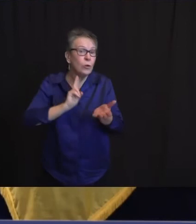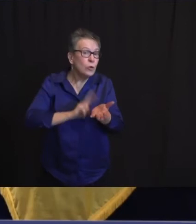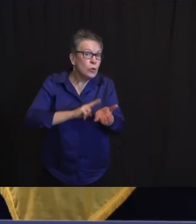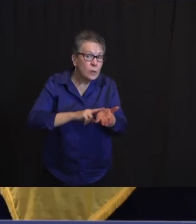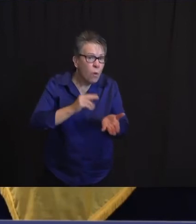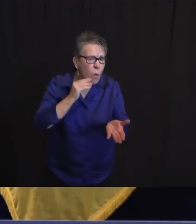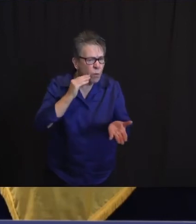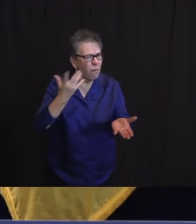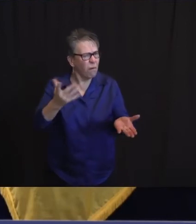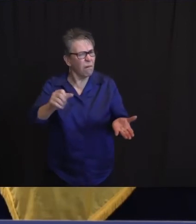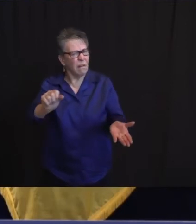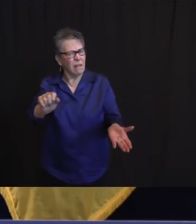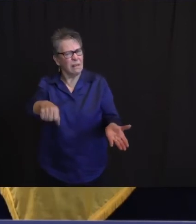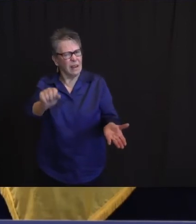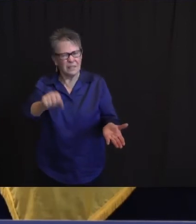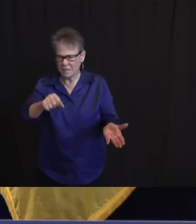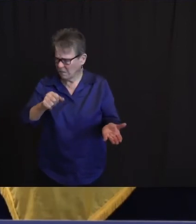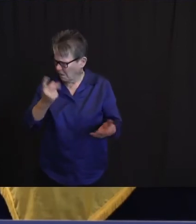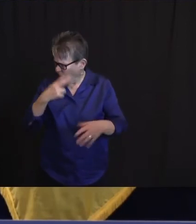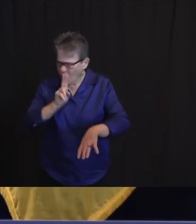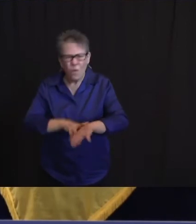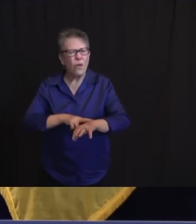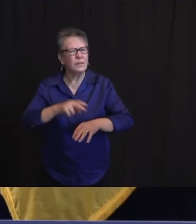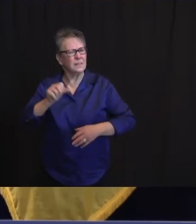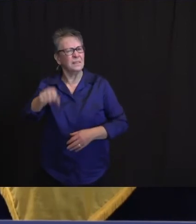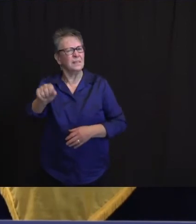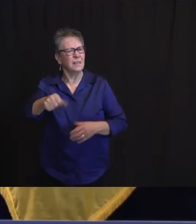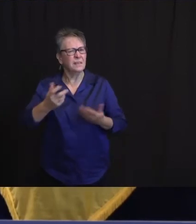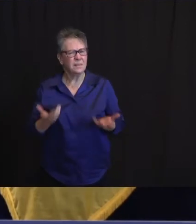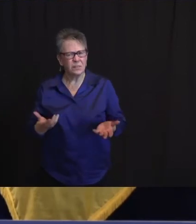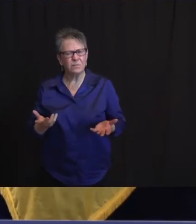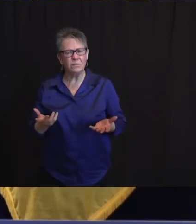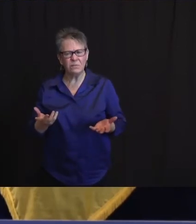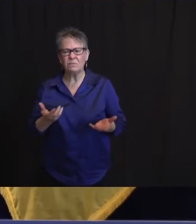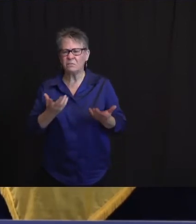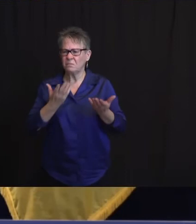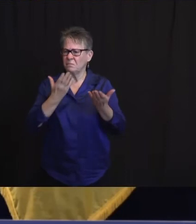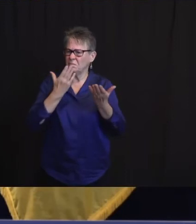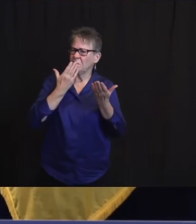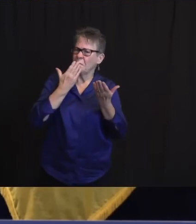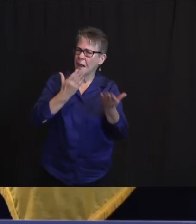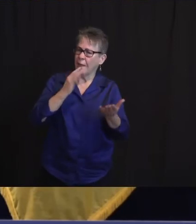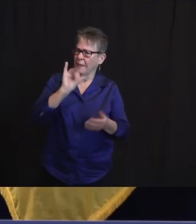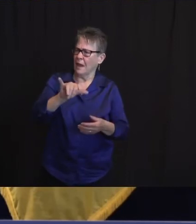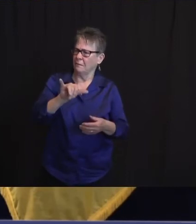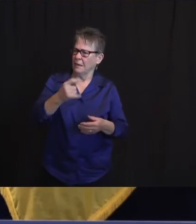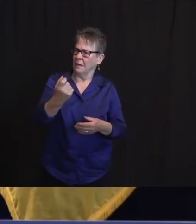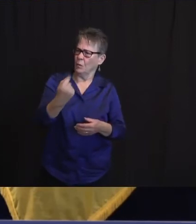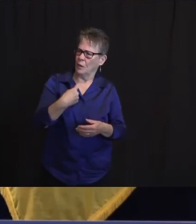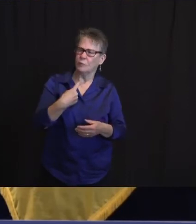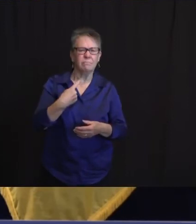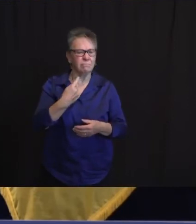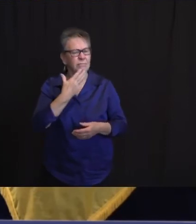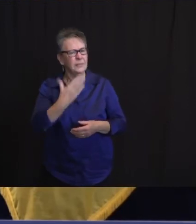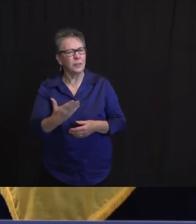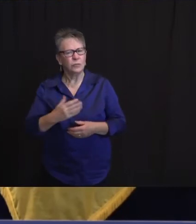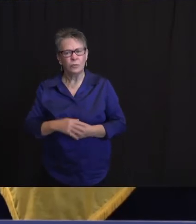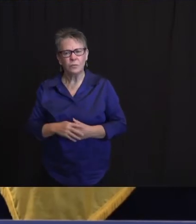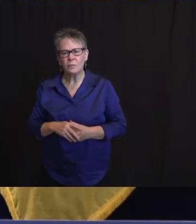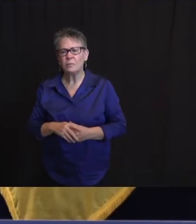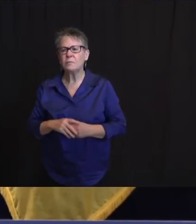Thank you. Brent, and thank you for asking one. Some states, notably Ohio over the weekend,